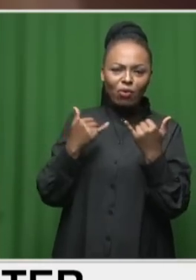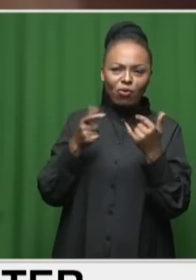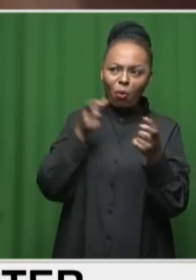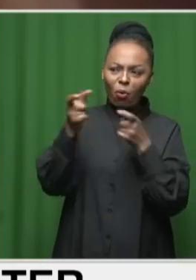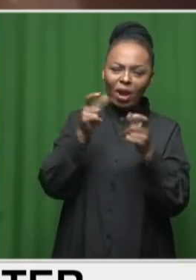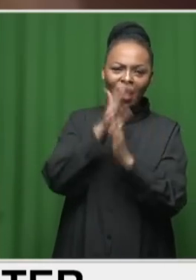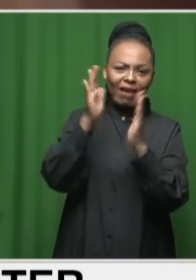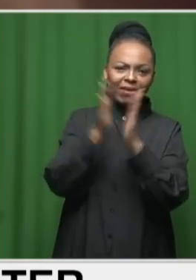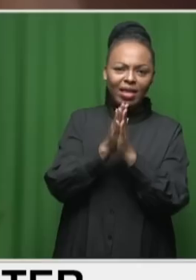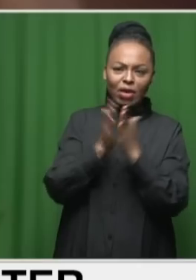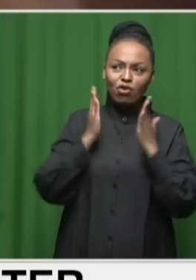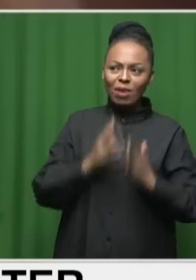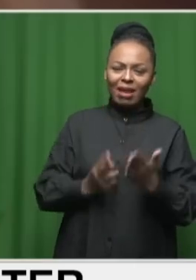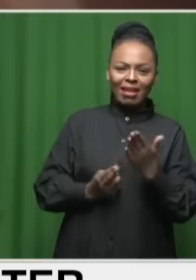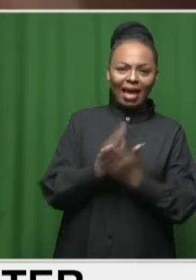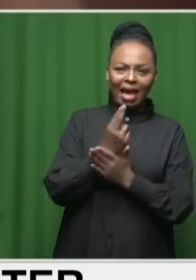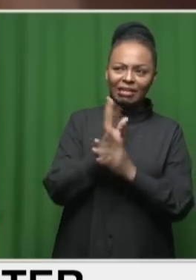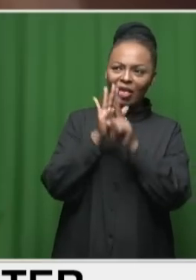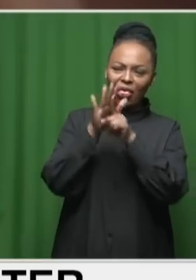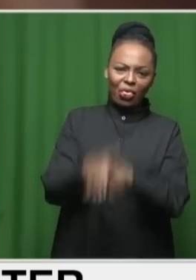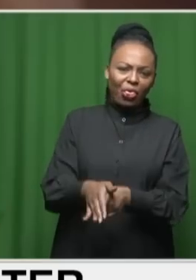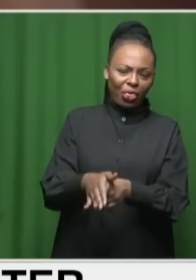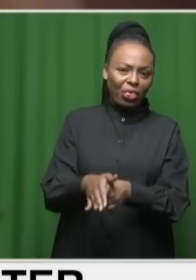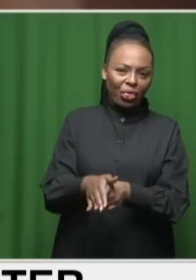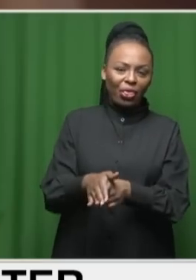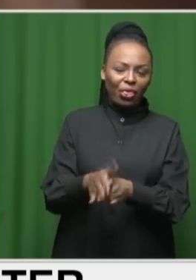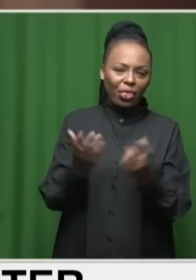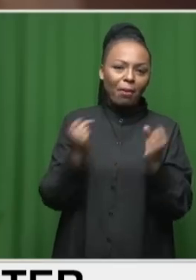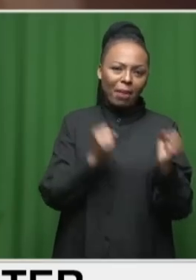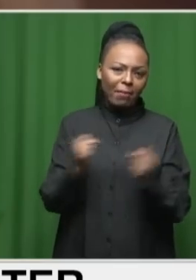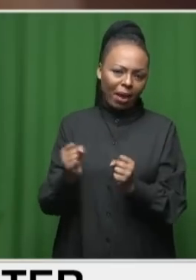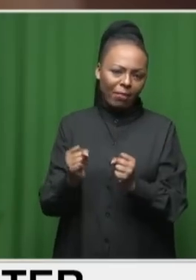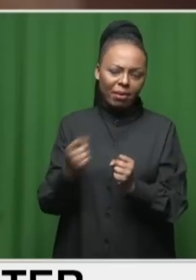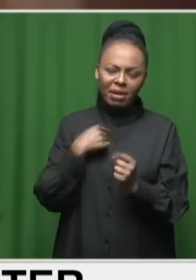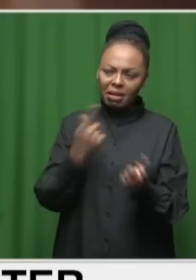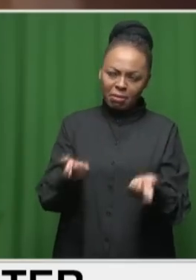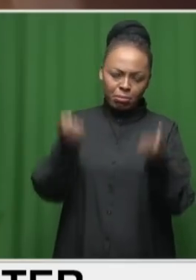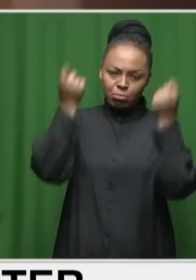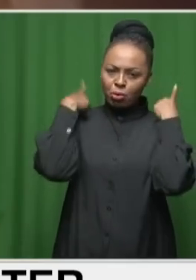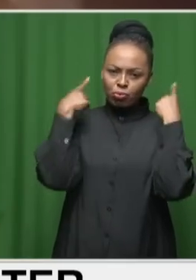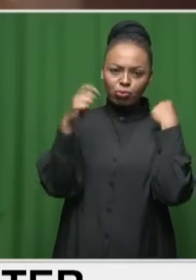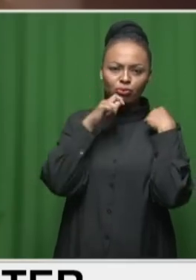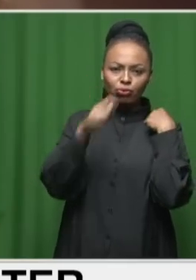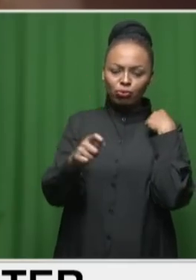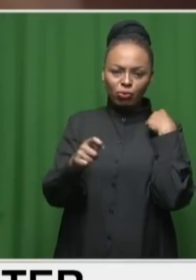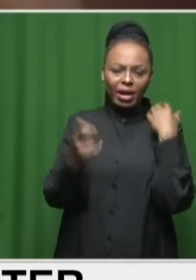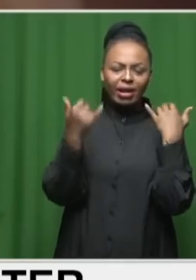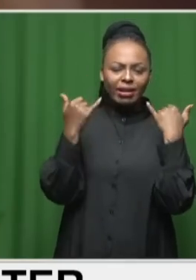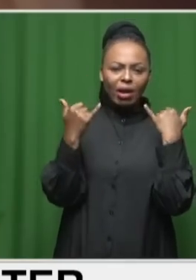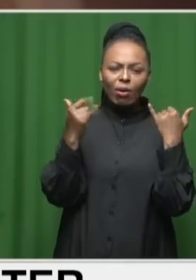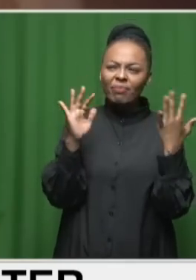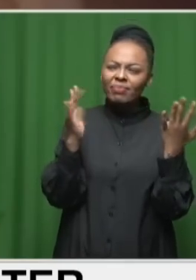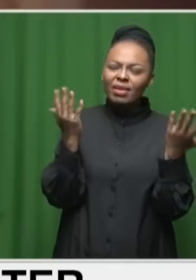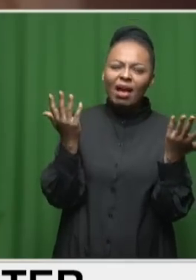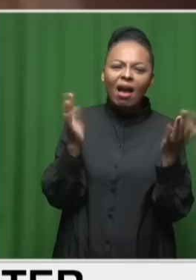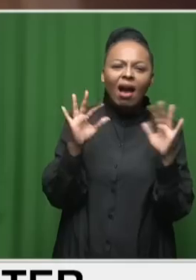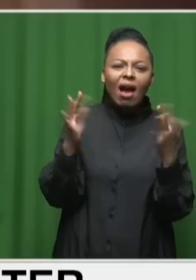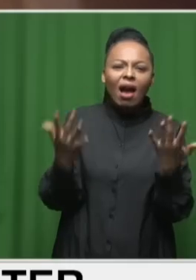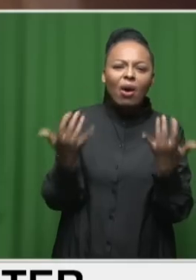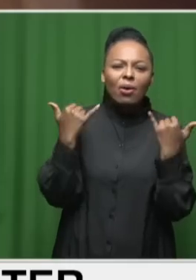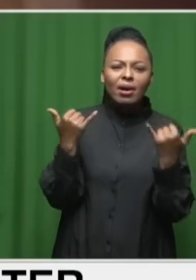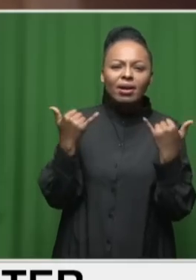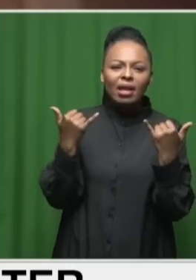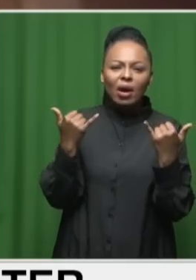rights are completely secondary. And I really don't understand, as Gayton was saying, how come G4S still have the